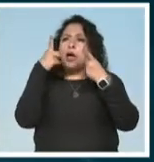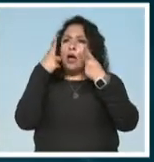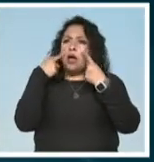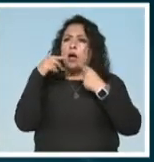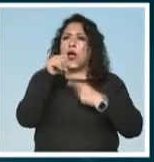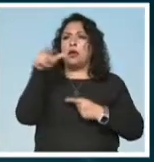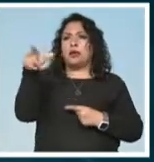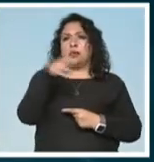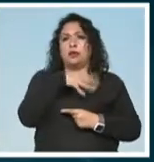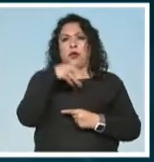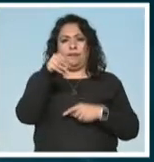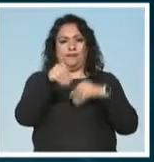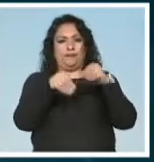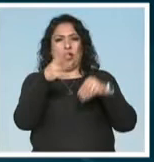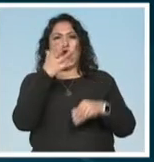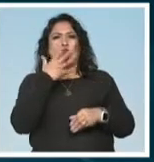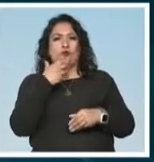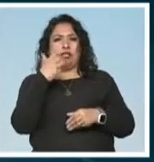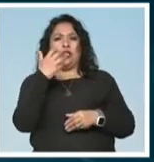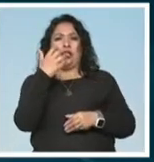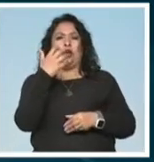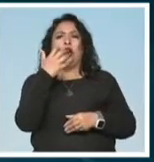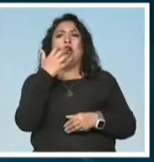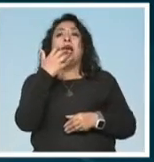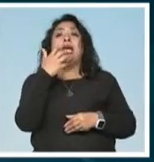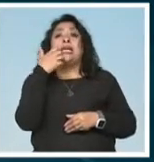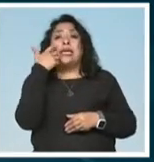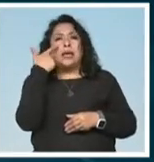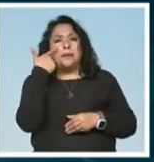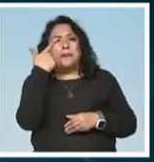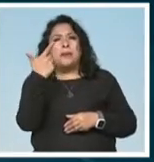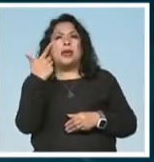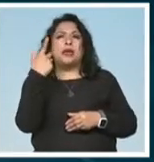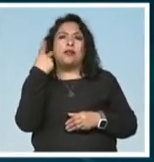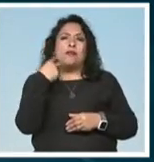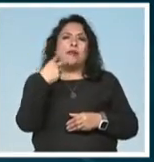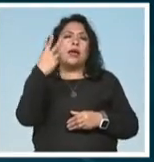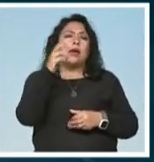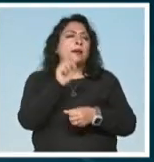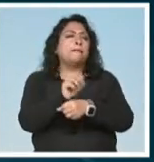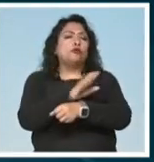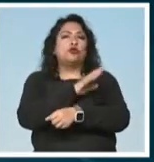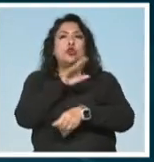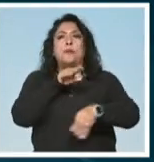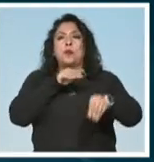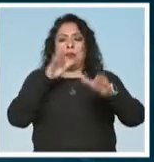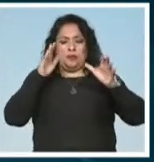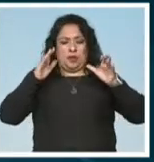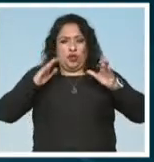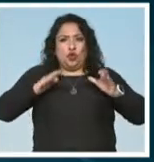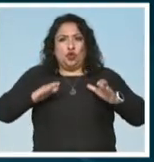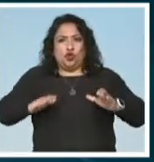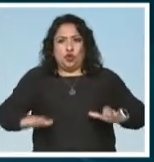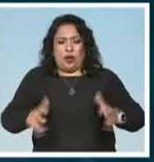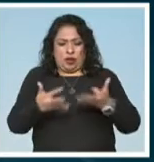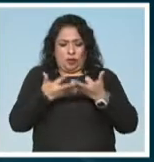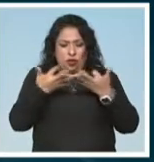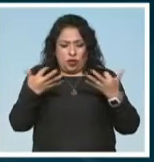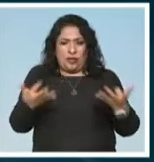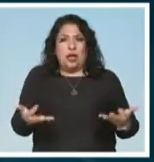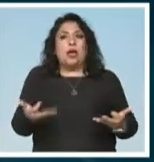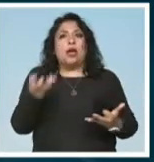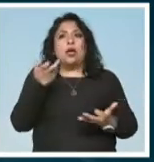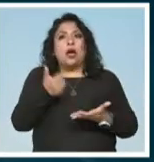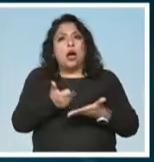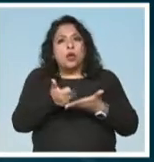su hijo, el coreógrafo judío israelí buscó delinear un viaje emocional en el que los movimientos corporales, terrenales, fueron la